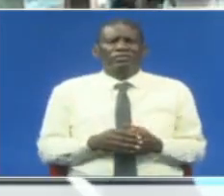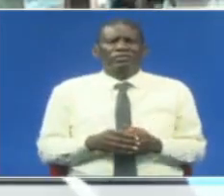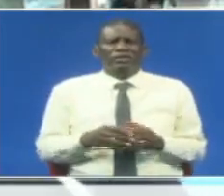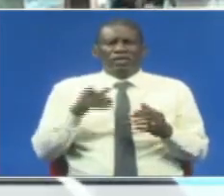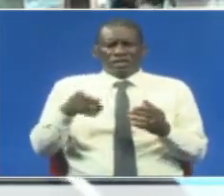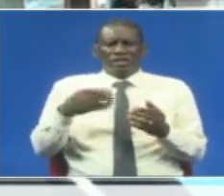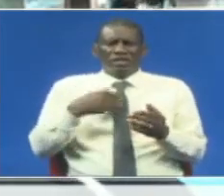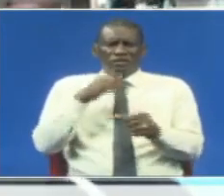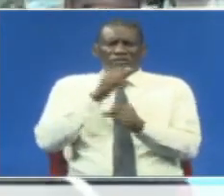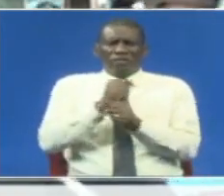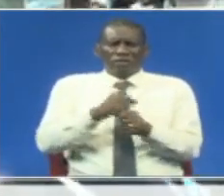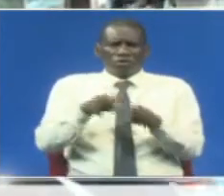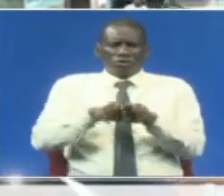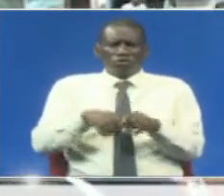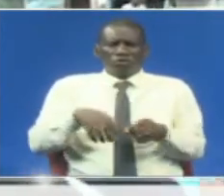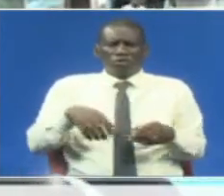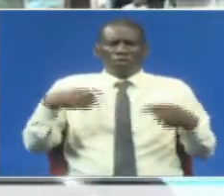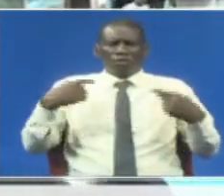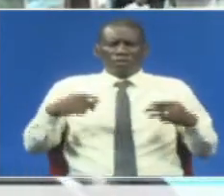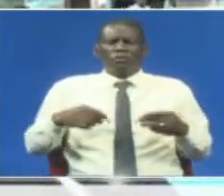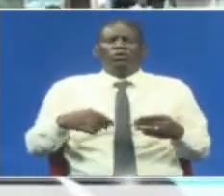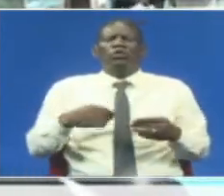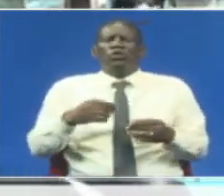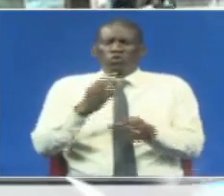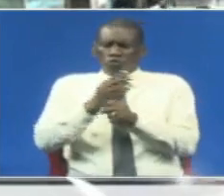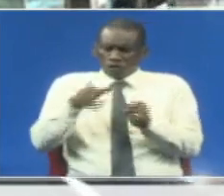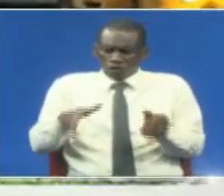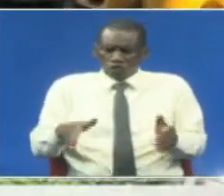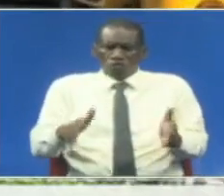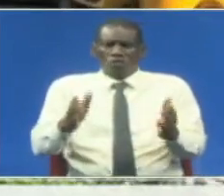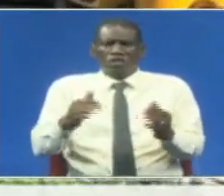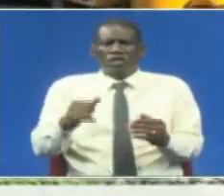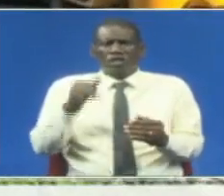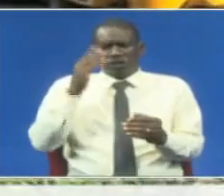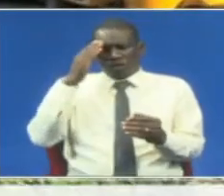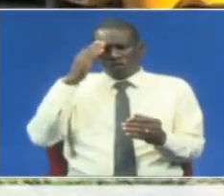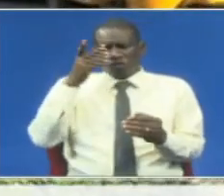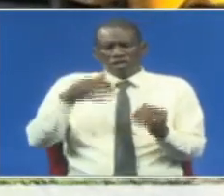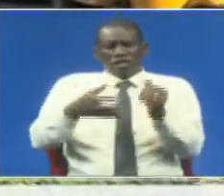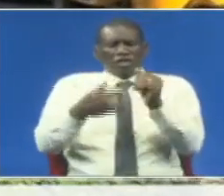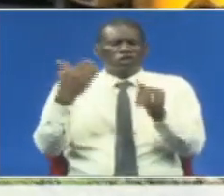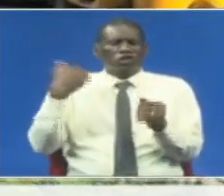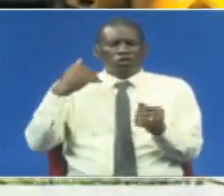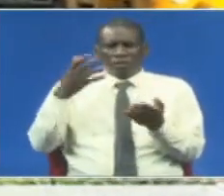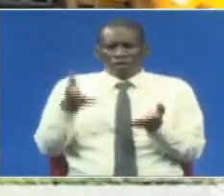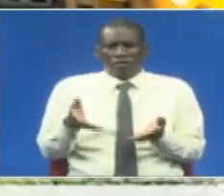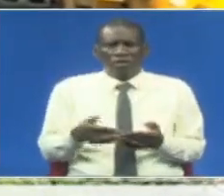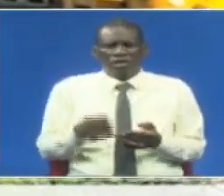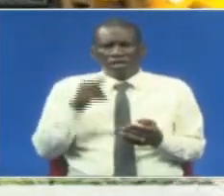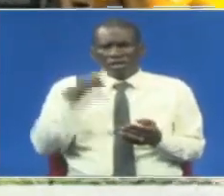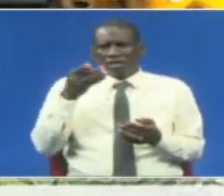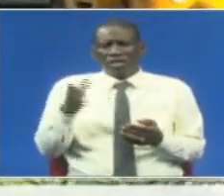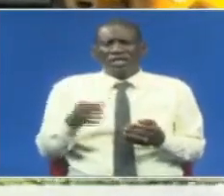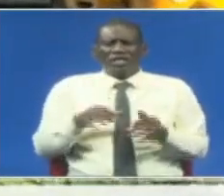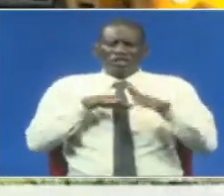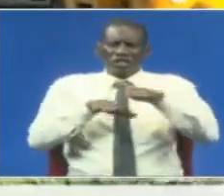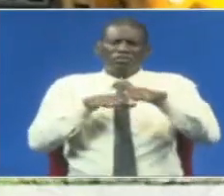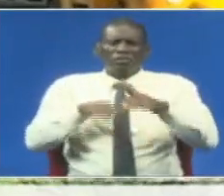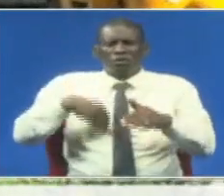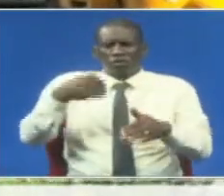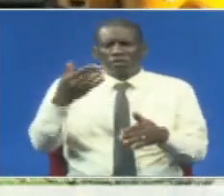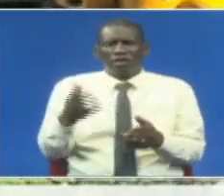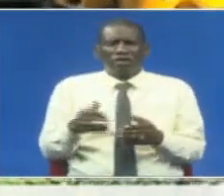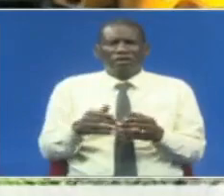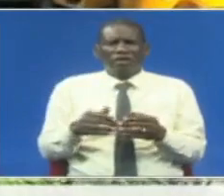pia wasafiri na wenye kutumia barabara pia wanaibiwa sasa. Hii jamu ikisababisha jam, wezi nao